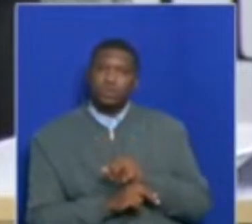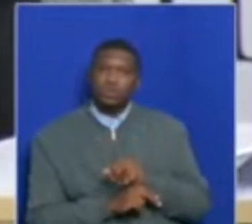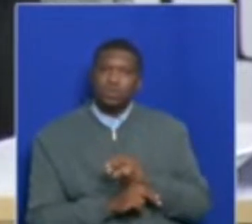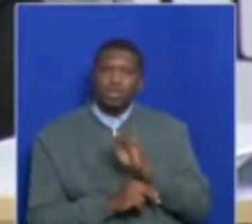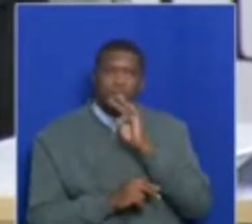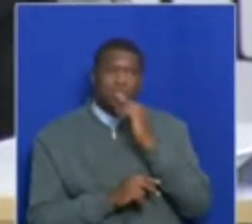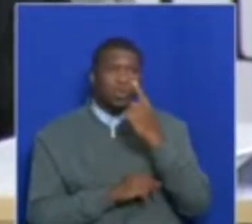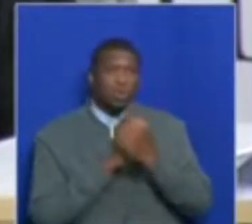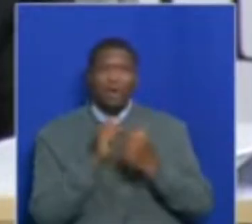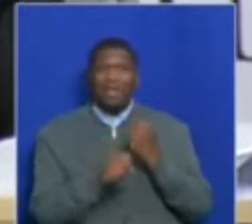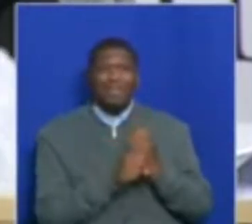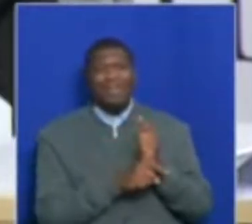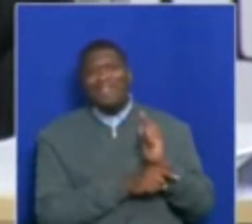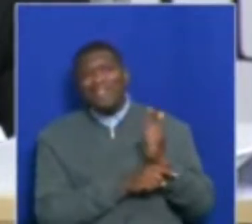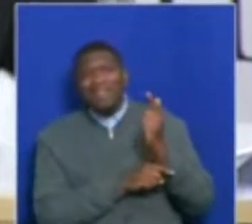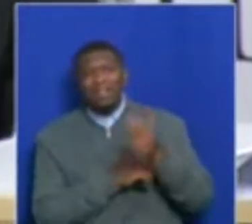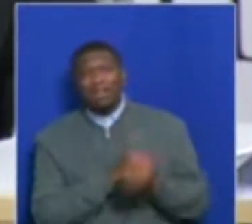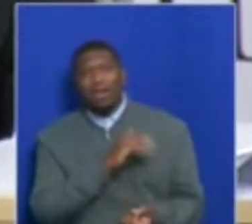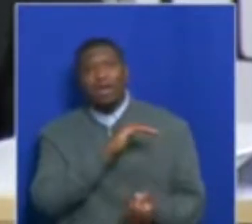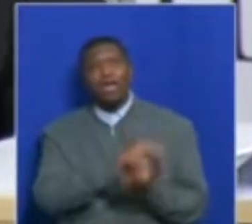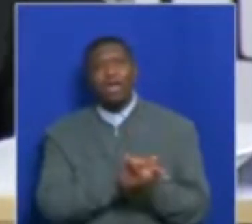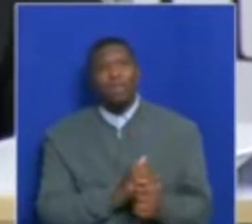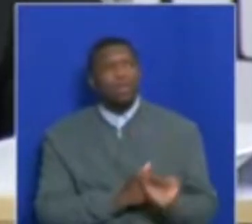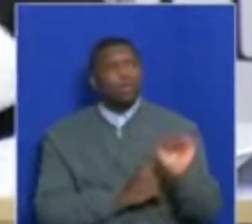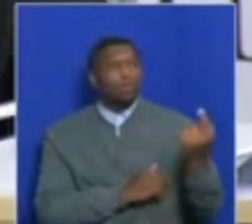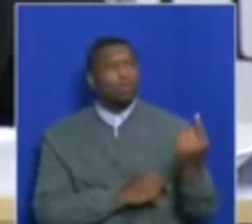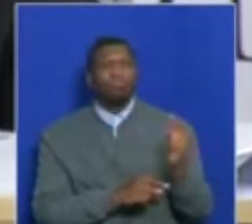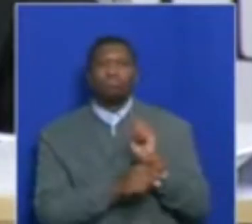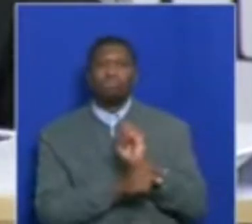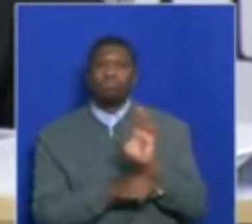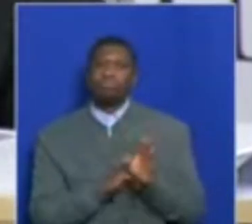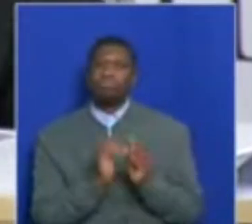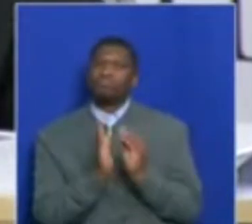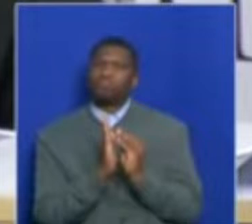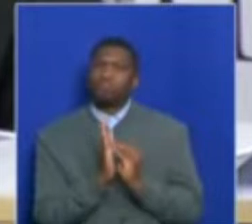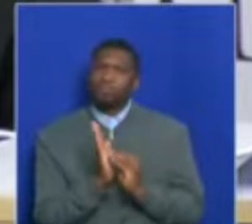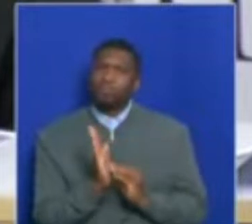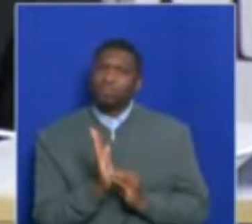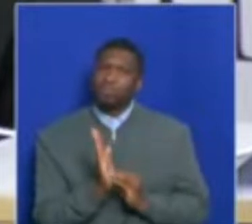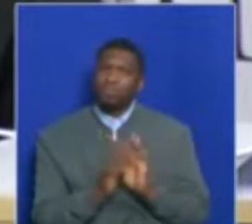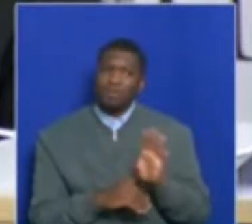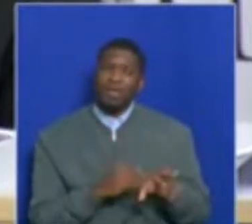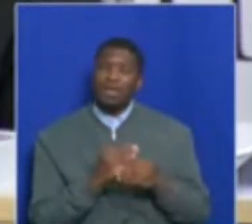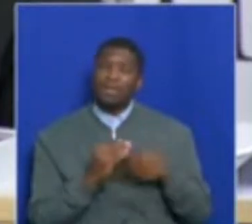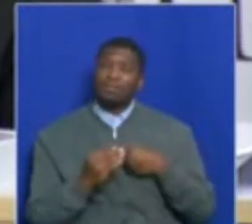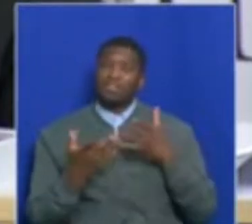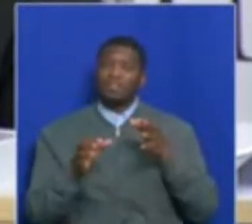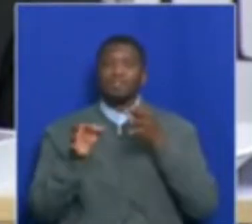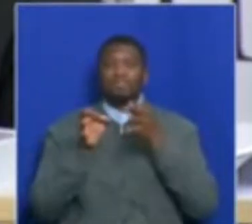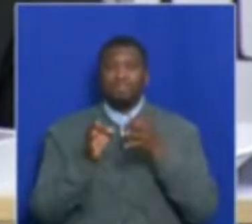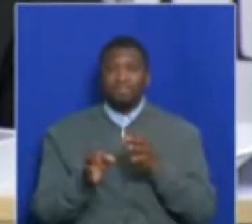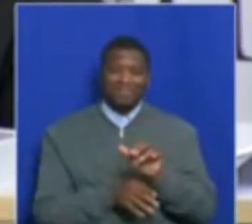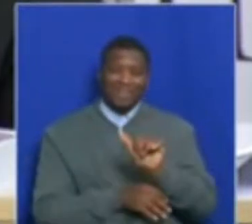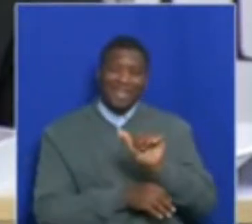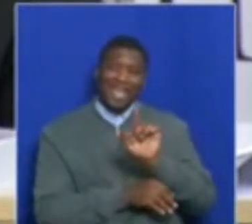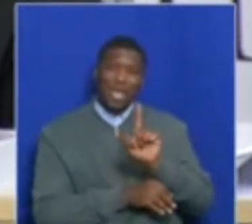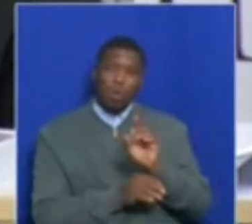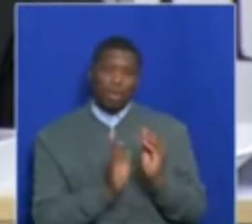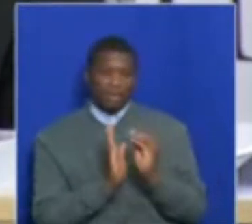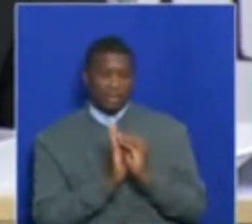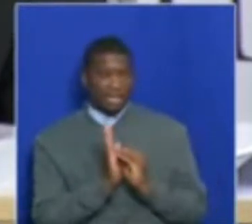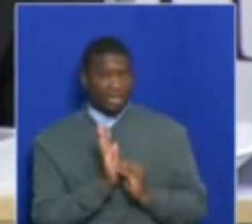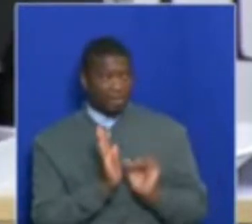the statement was taken. And I pointed out to him that in the A1 statement, there was